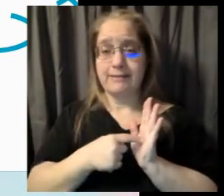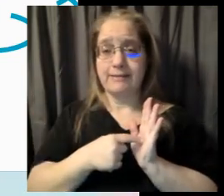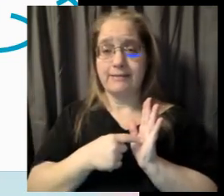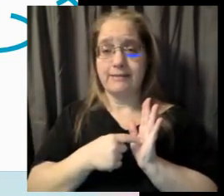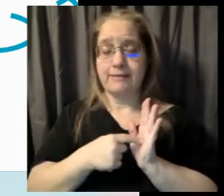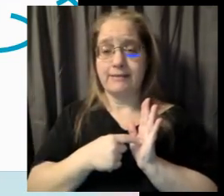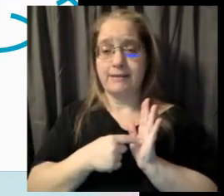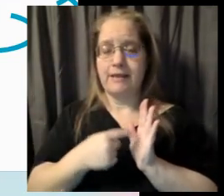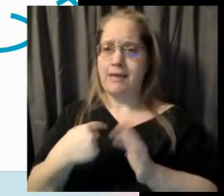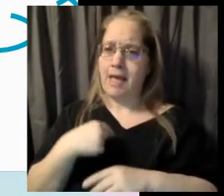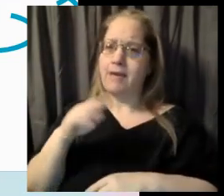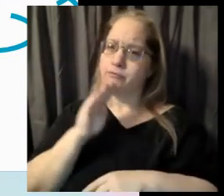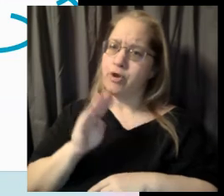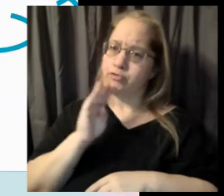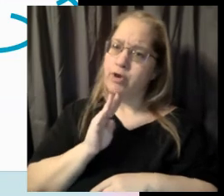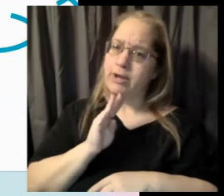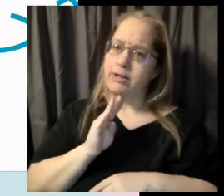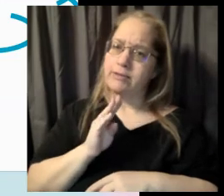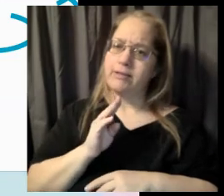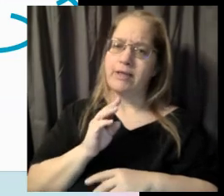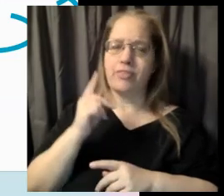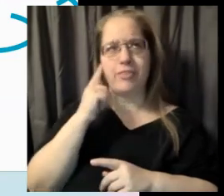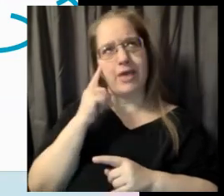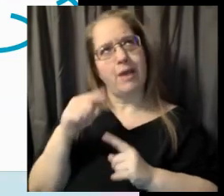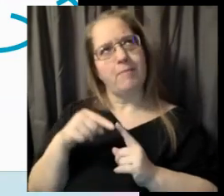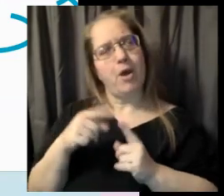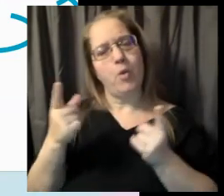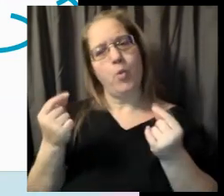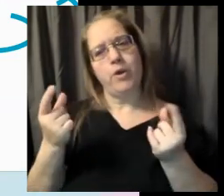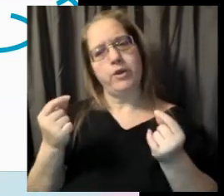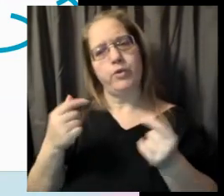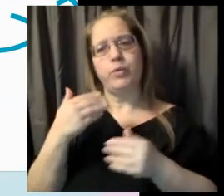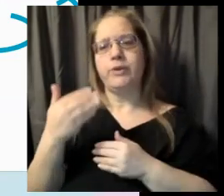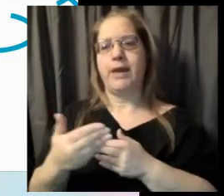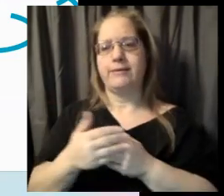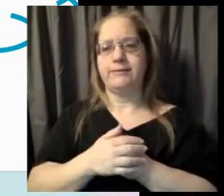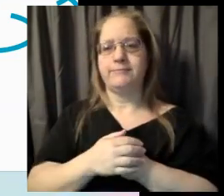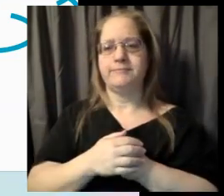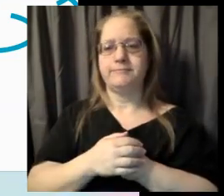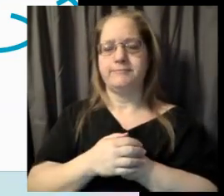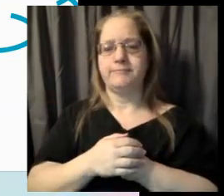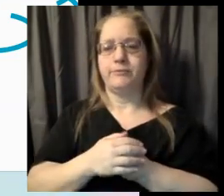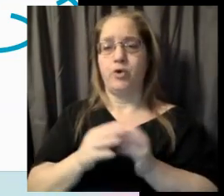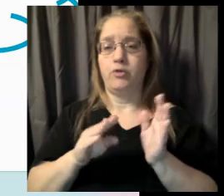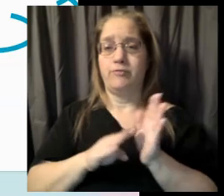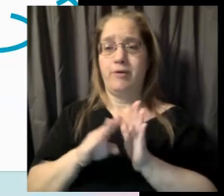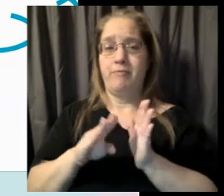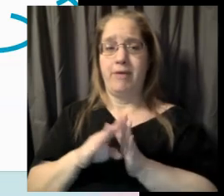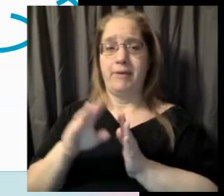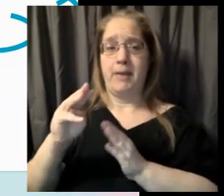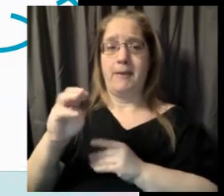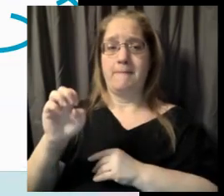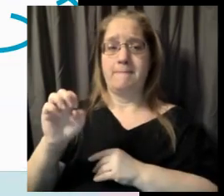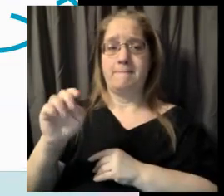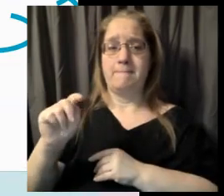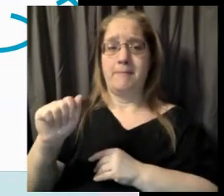are frustrated, they can think about what to do next. So, developing metacognition skills support